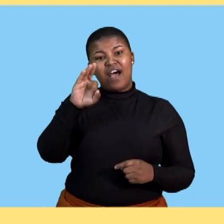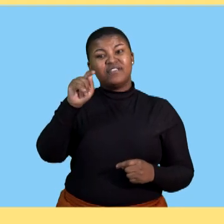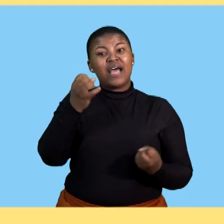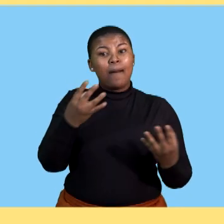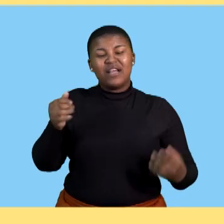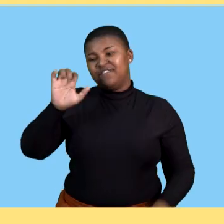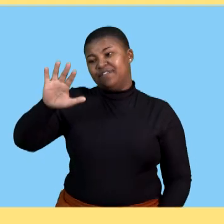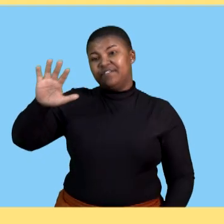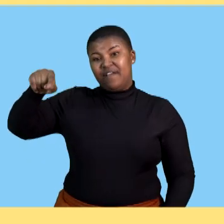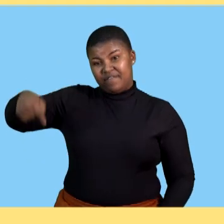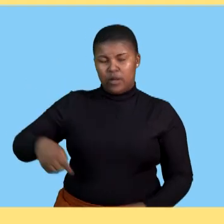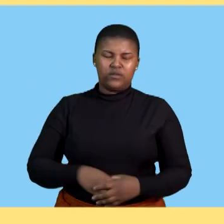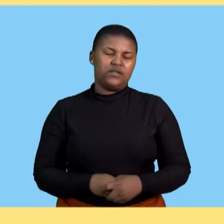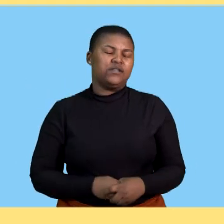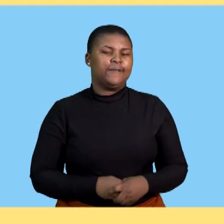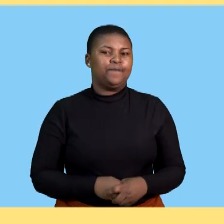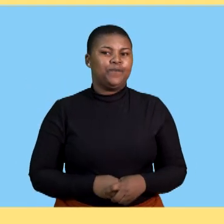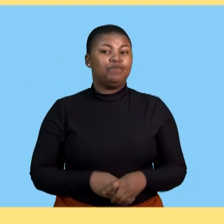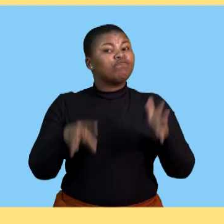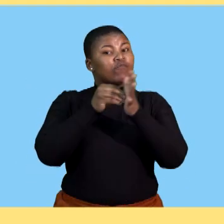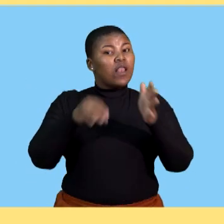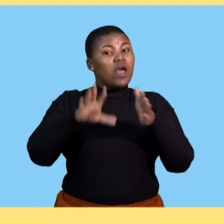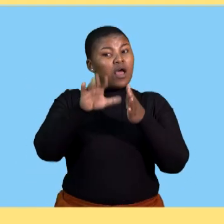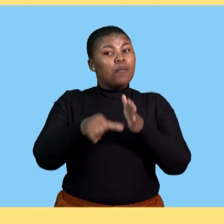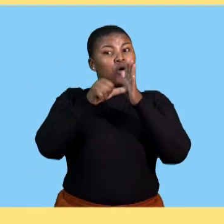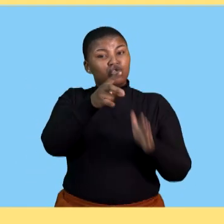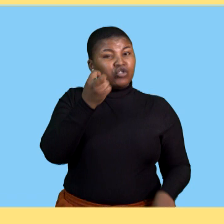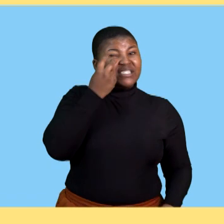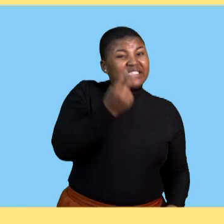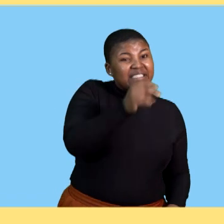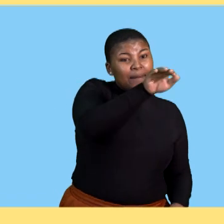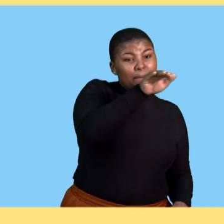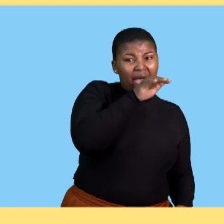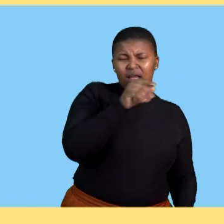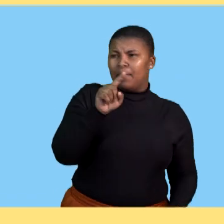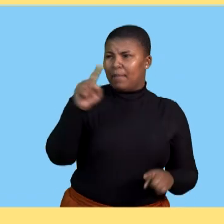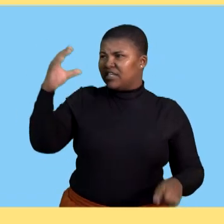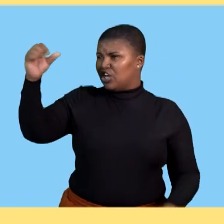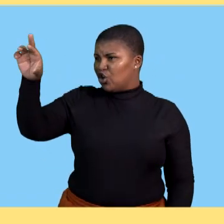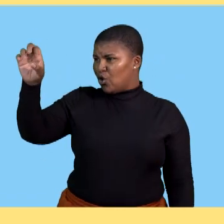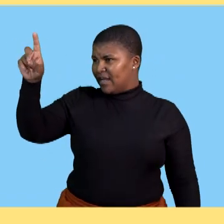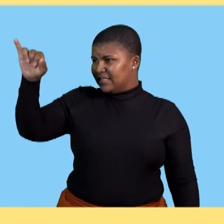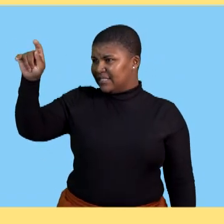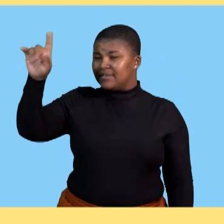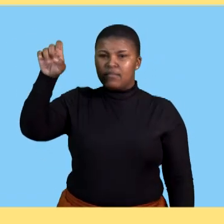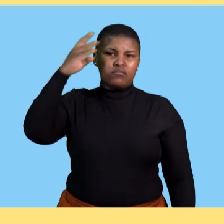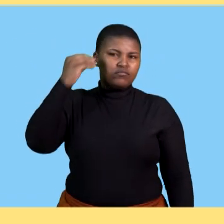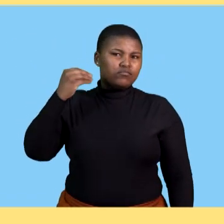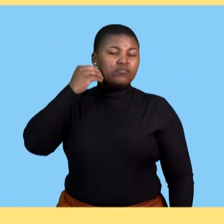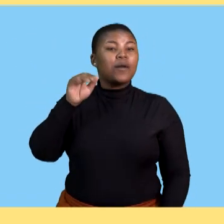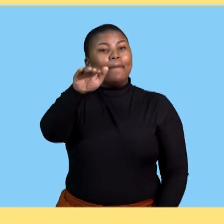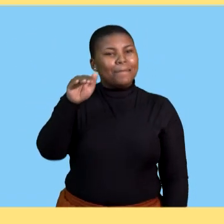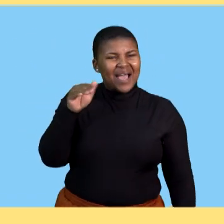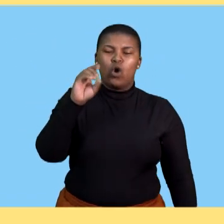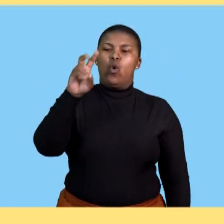55,000. Very important, dear learners, that once you see bank on the credit side, you remember that it is a